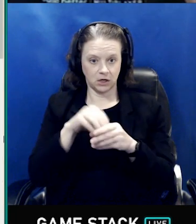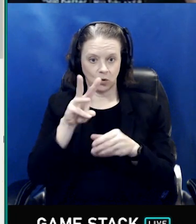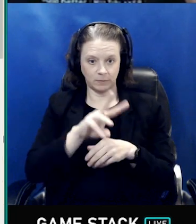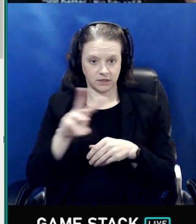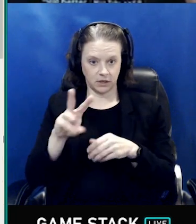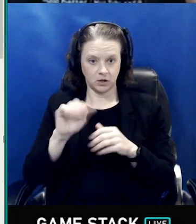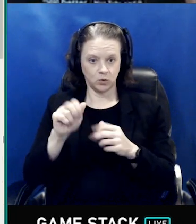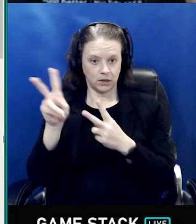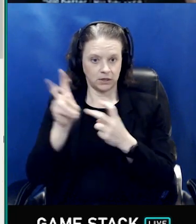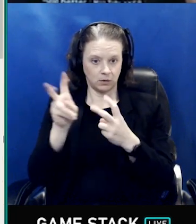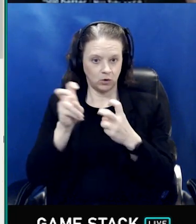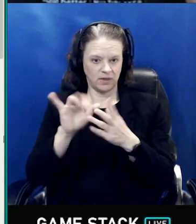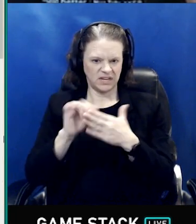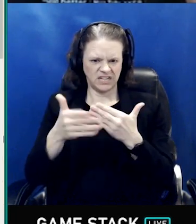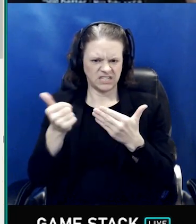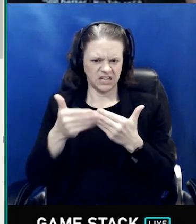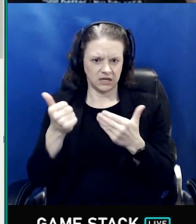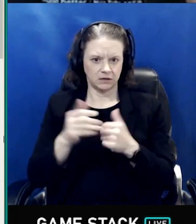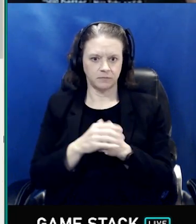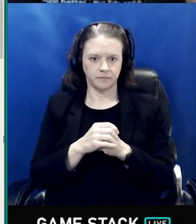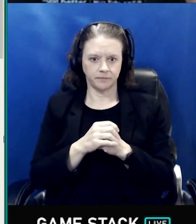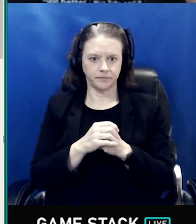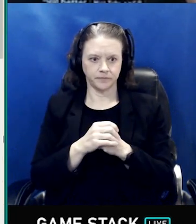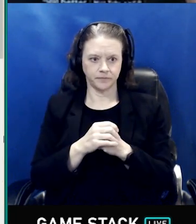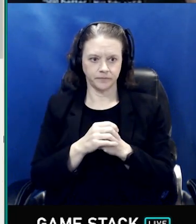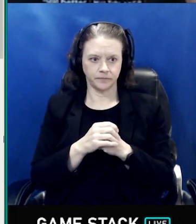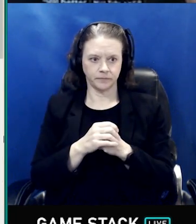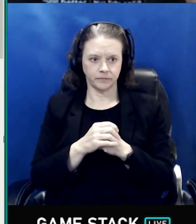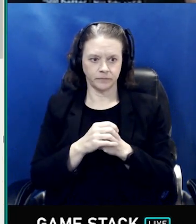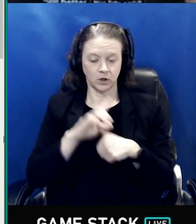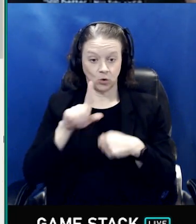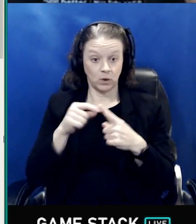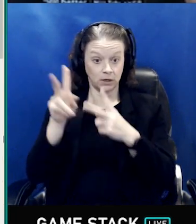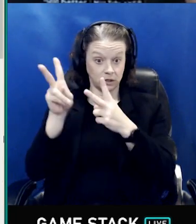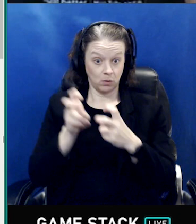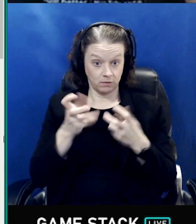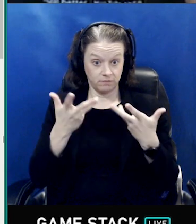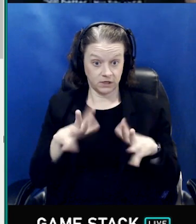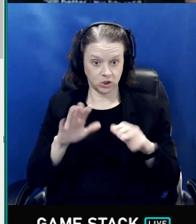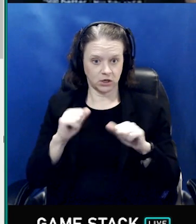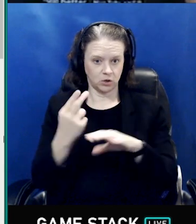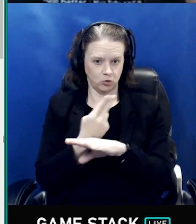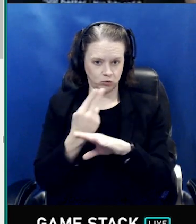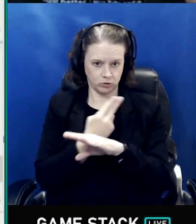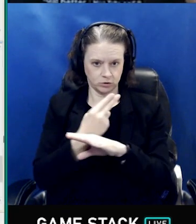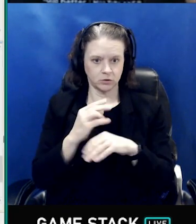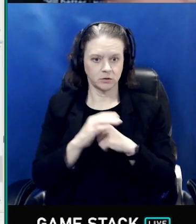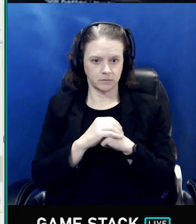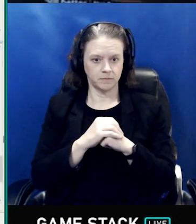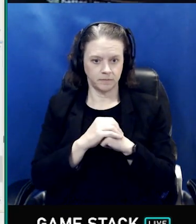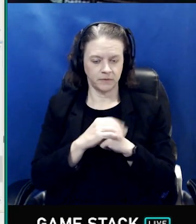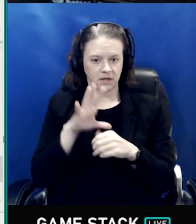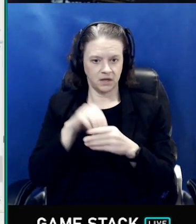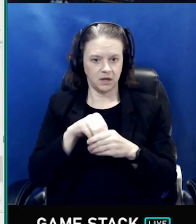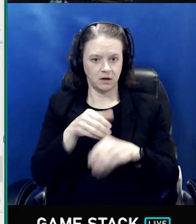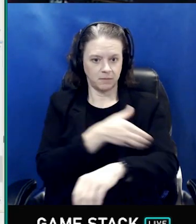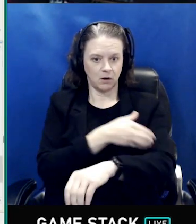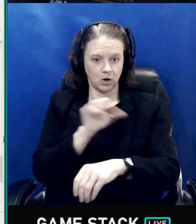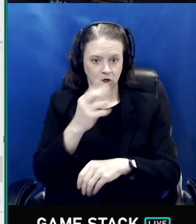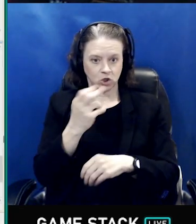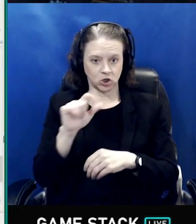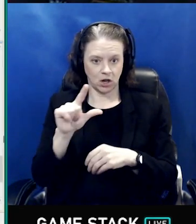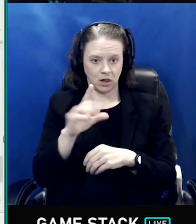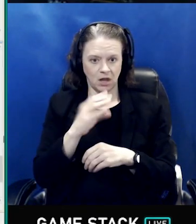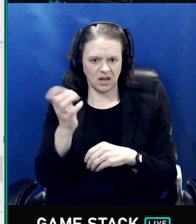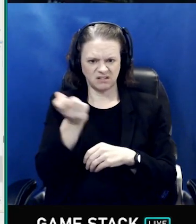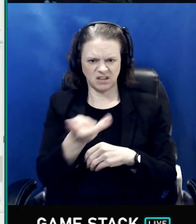easy. So once it's downloaded, you can use it in PowerShell and .NET and several